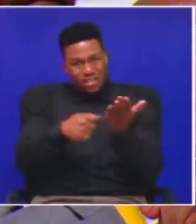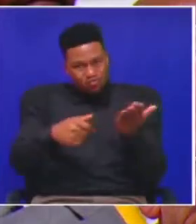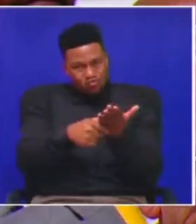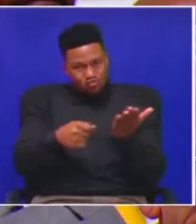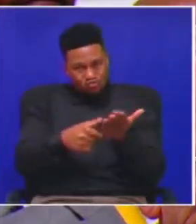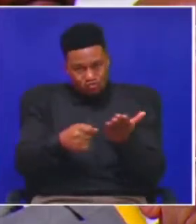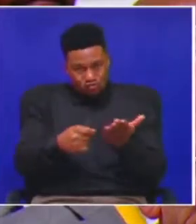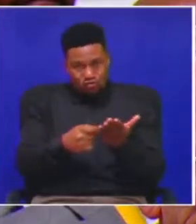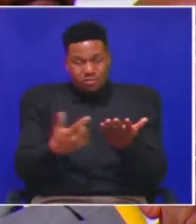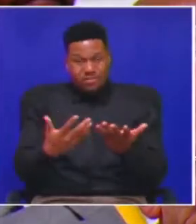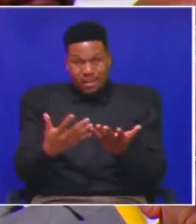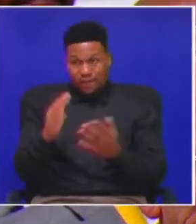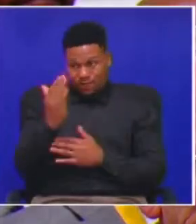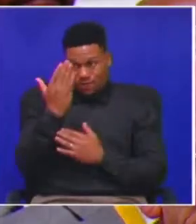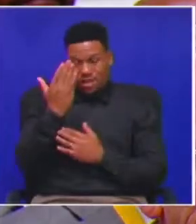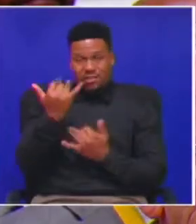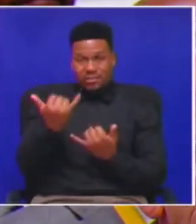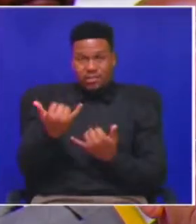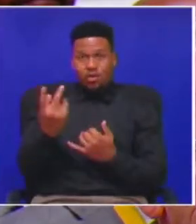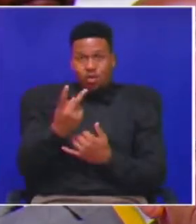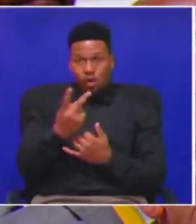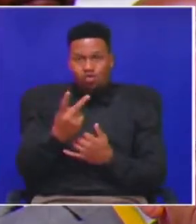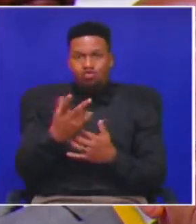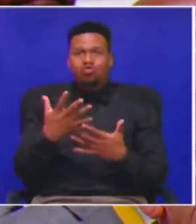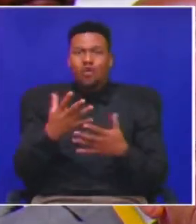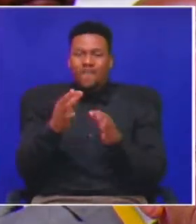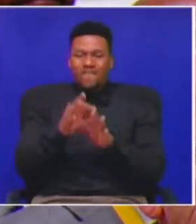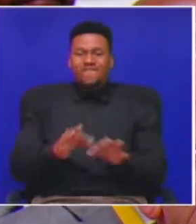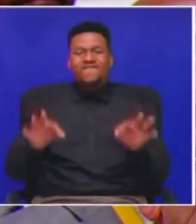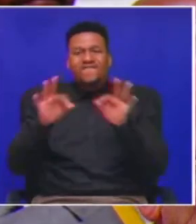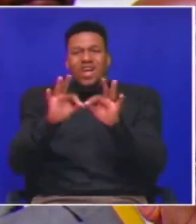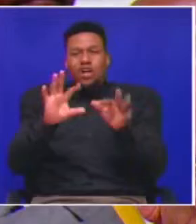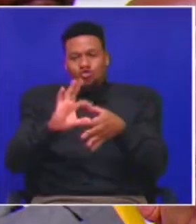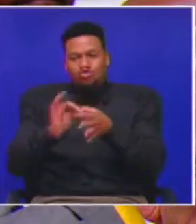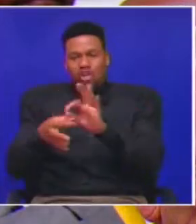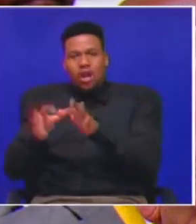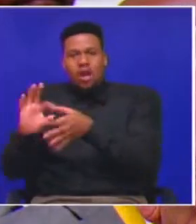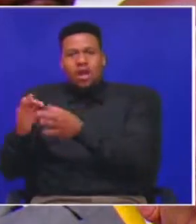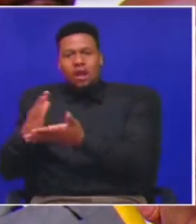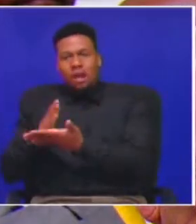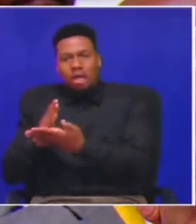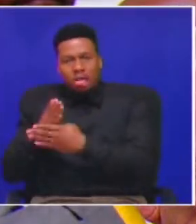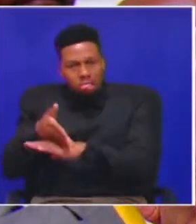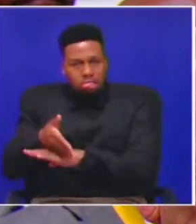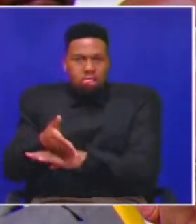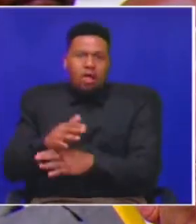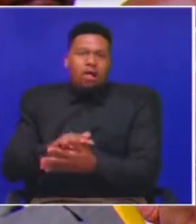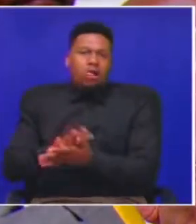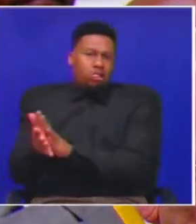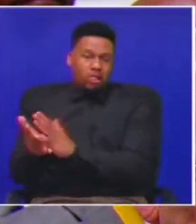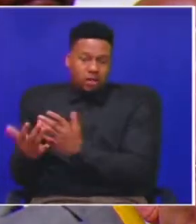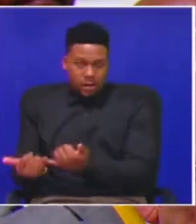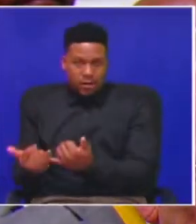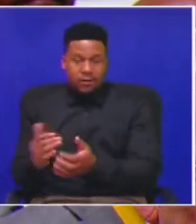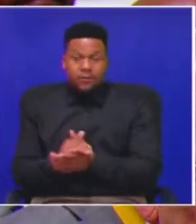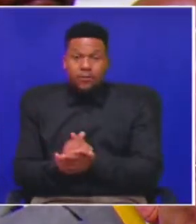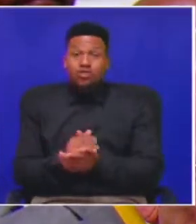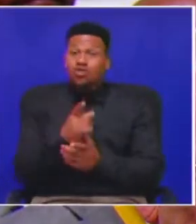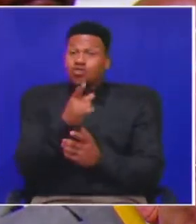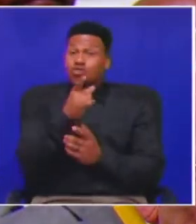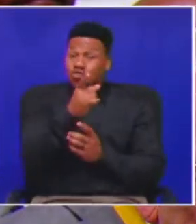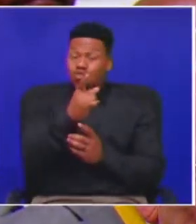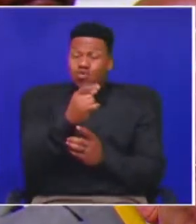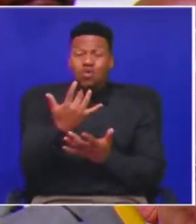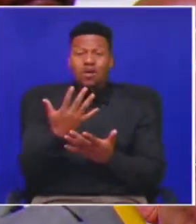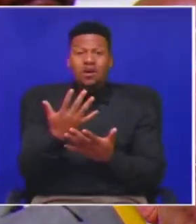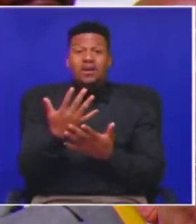global value chain disruptions, what additional policy instruments or trade diplomacy measures will